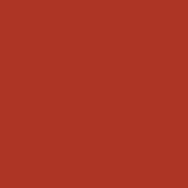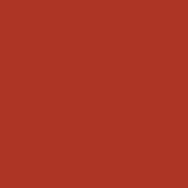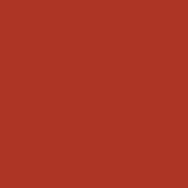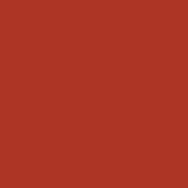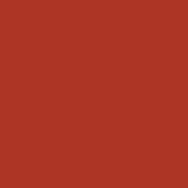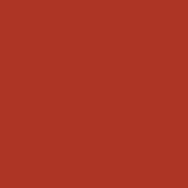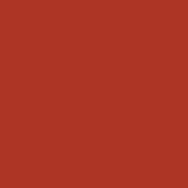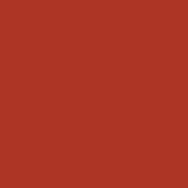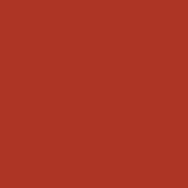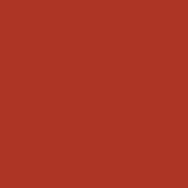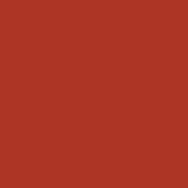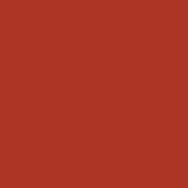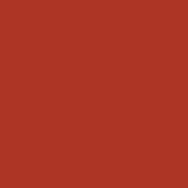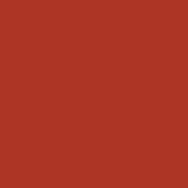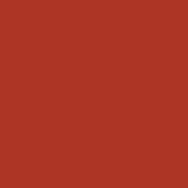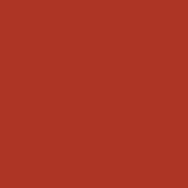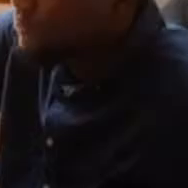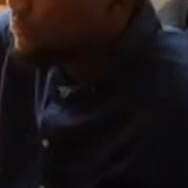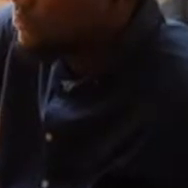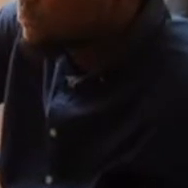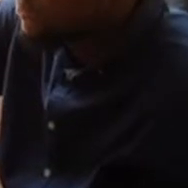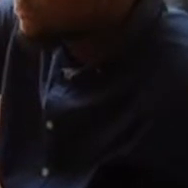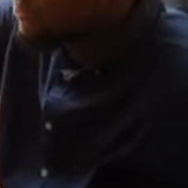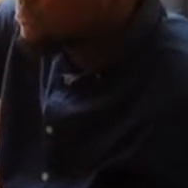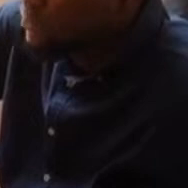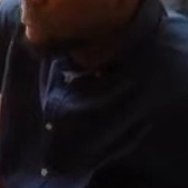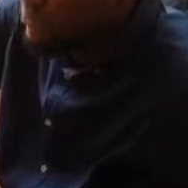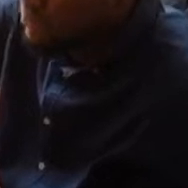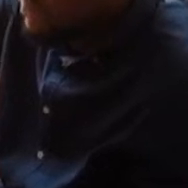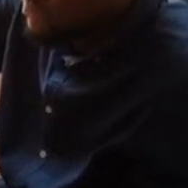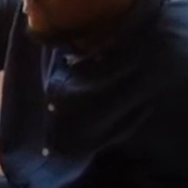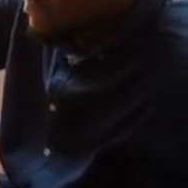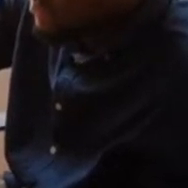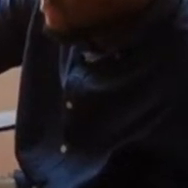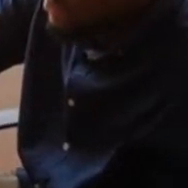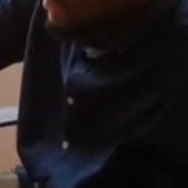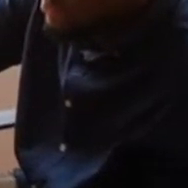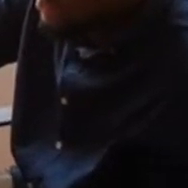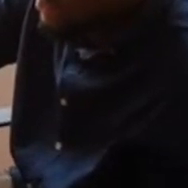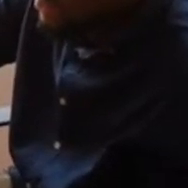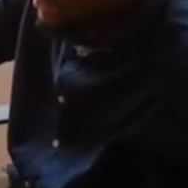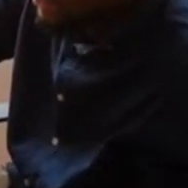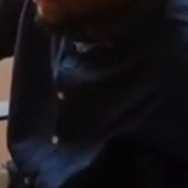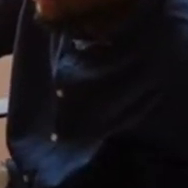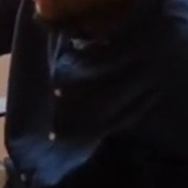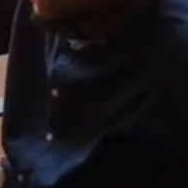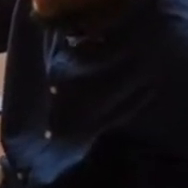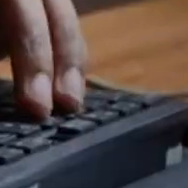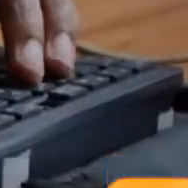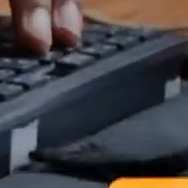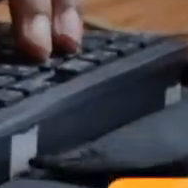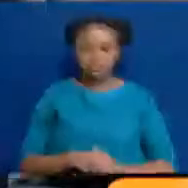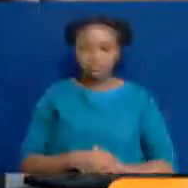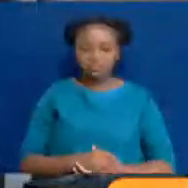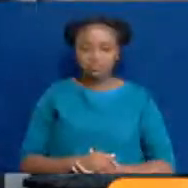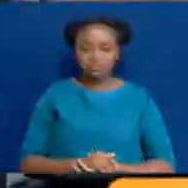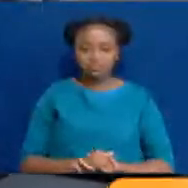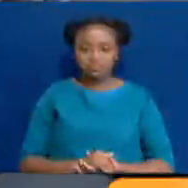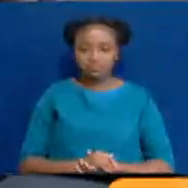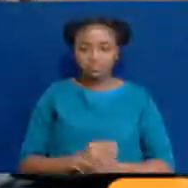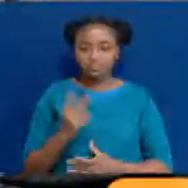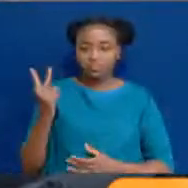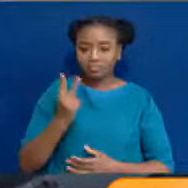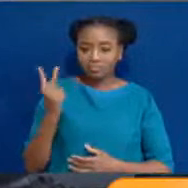any Equity Bank branch to apply. Jessica Ranja and Cyril Michino were IT students in 2020 when they struggled to